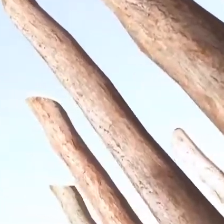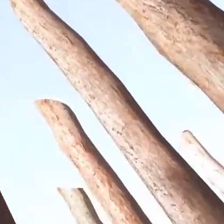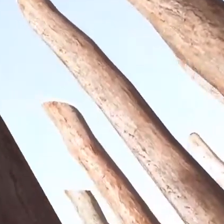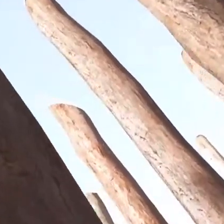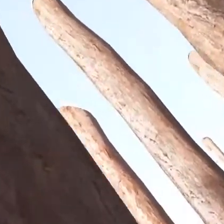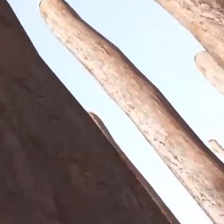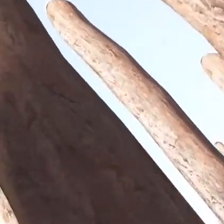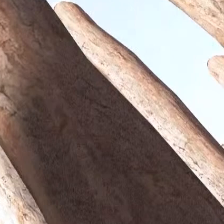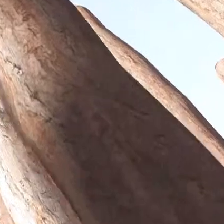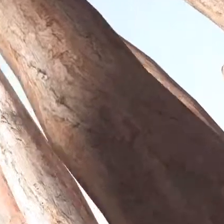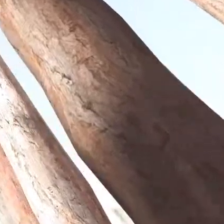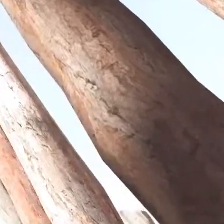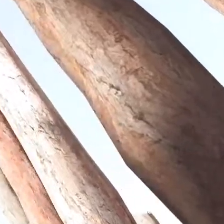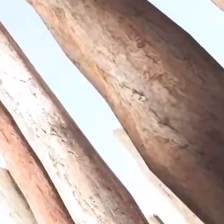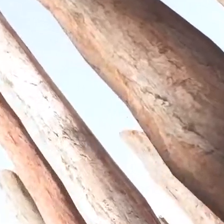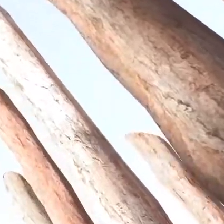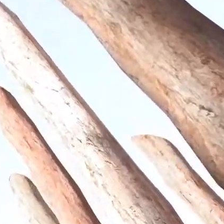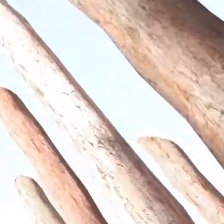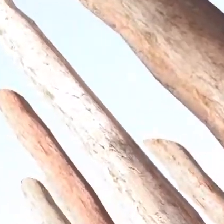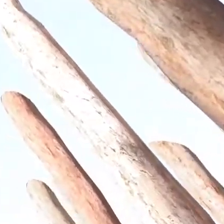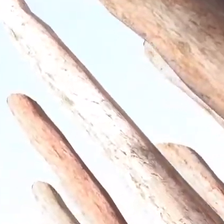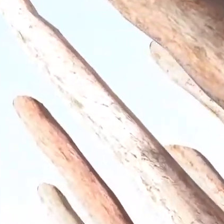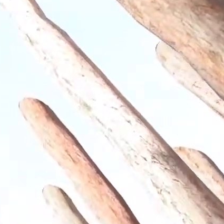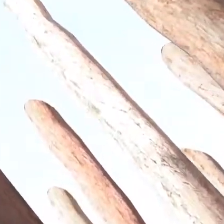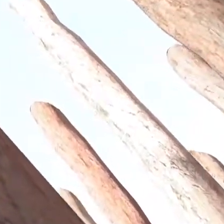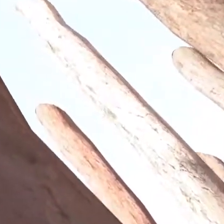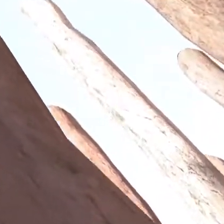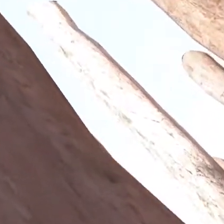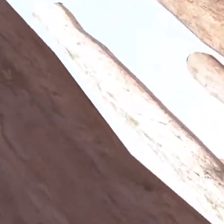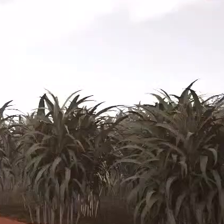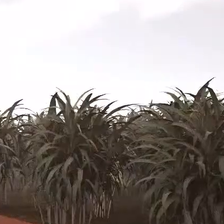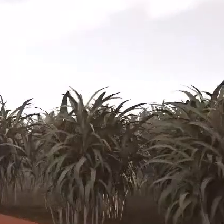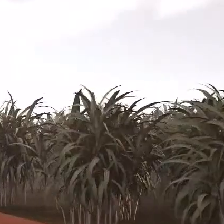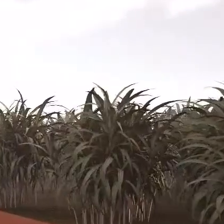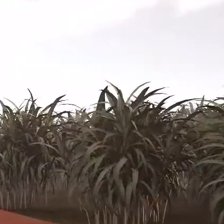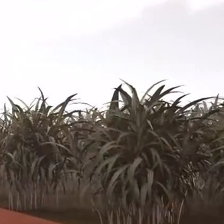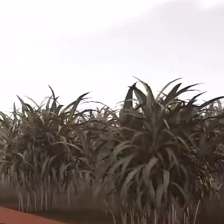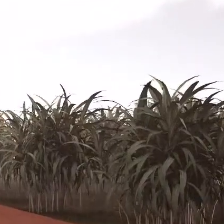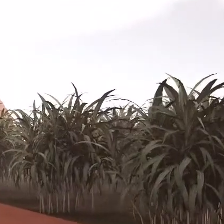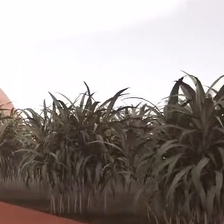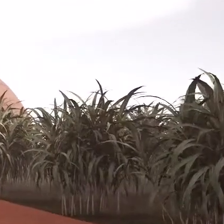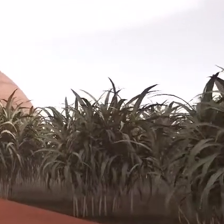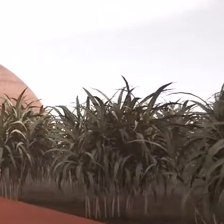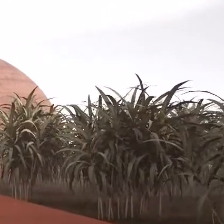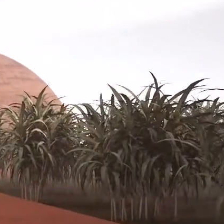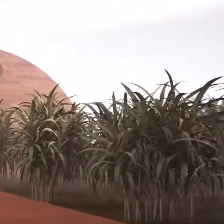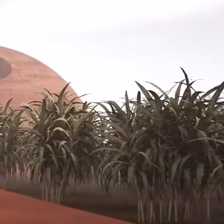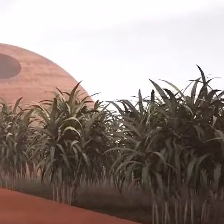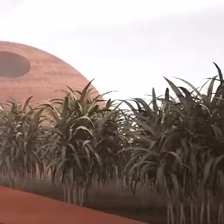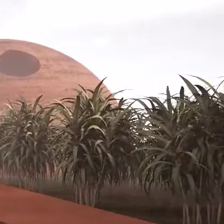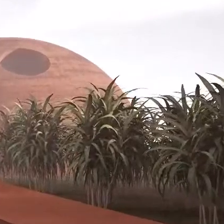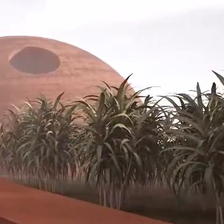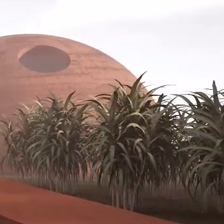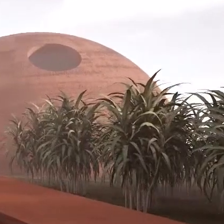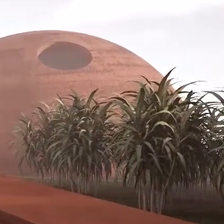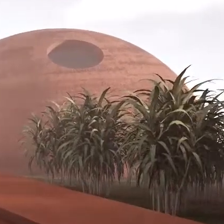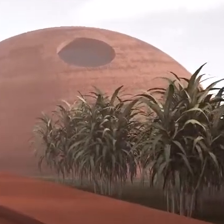Lord. For I go to the riverside regular.